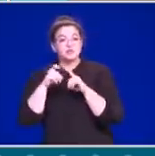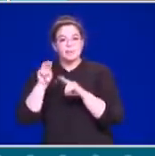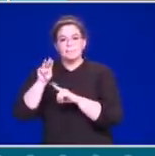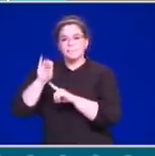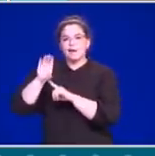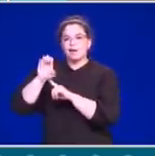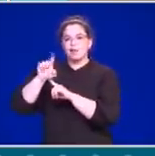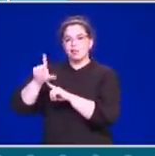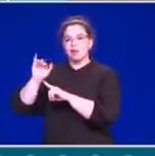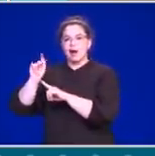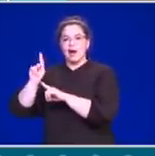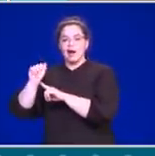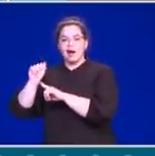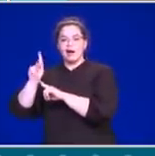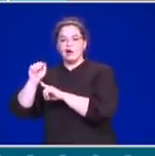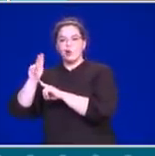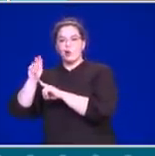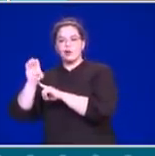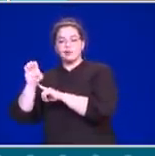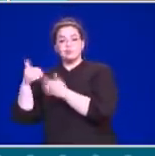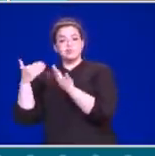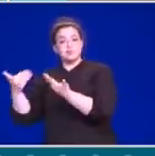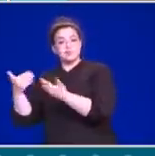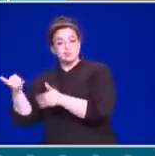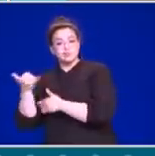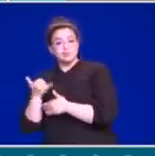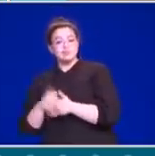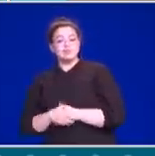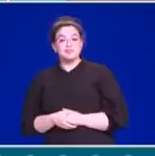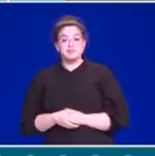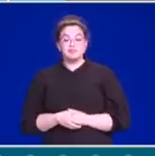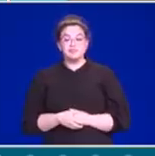Michael McEnany, CQ Roll Call. Your line is open.